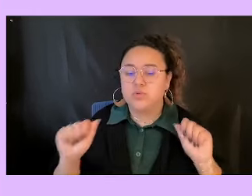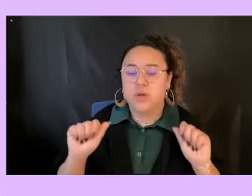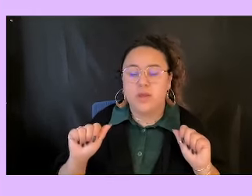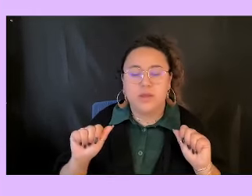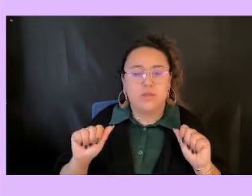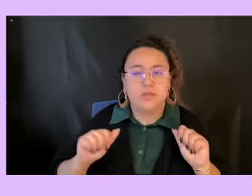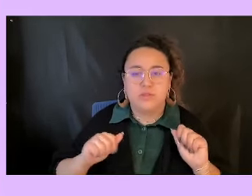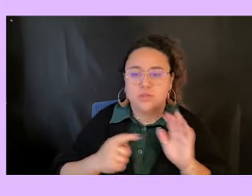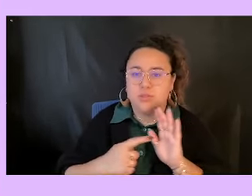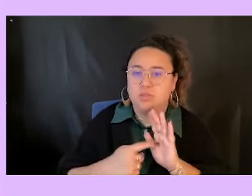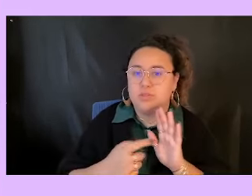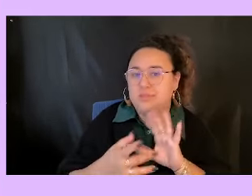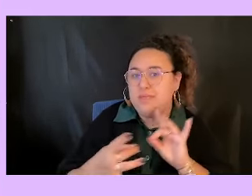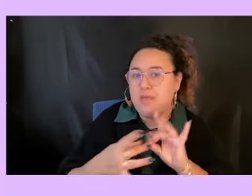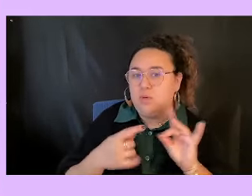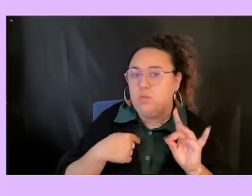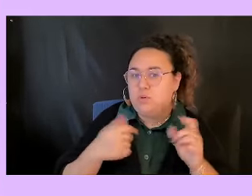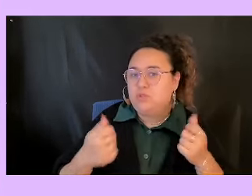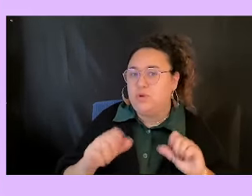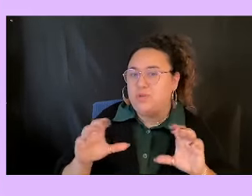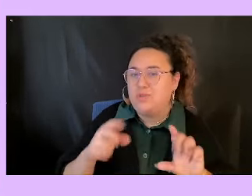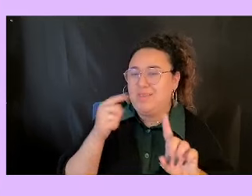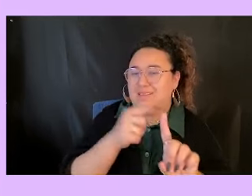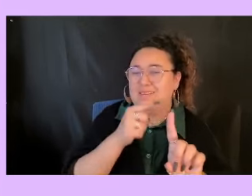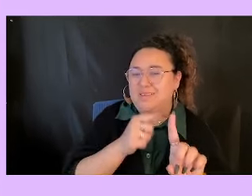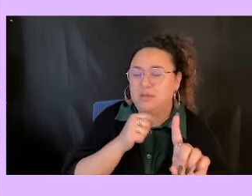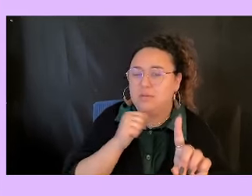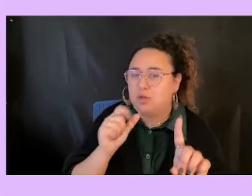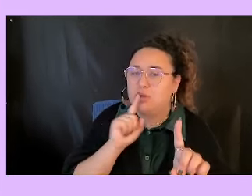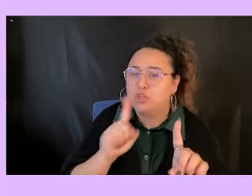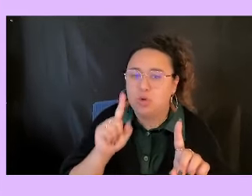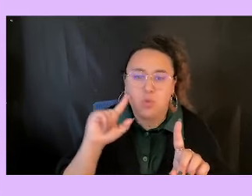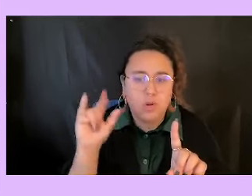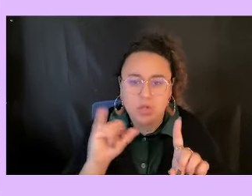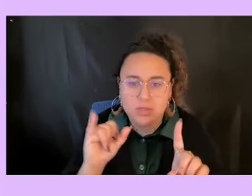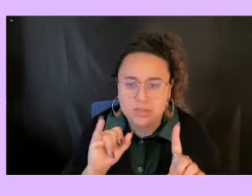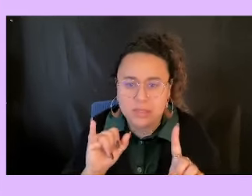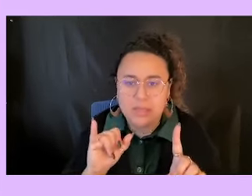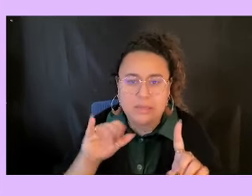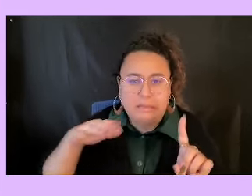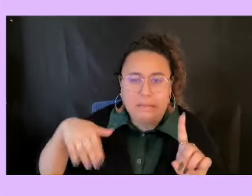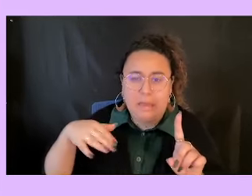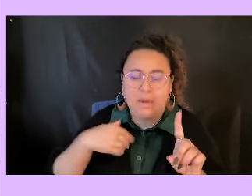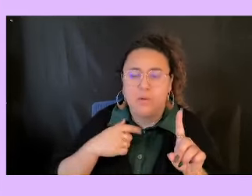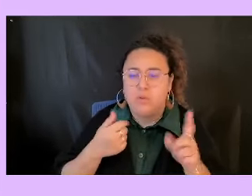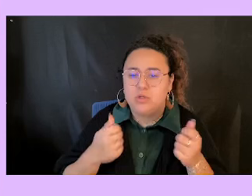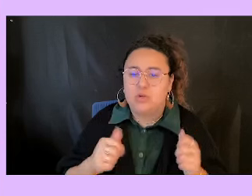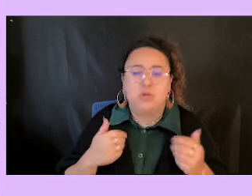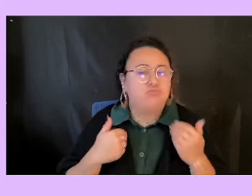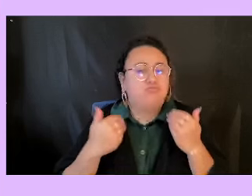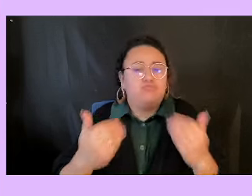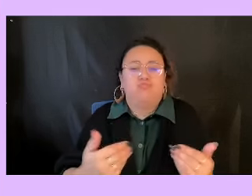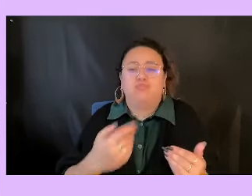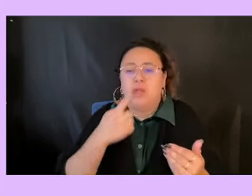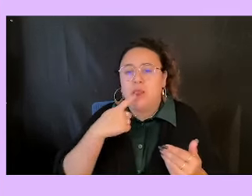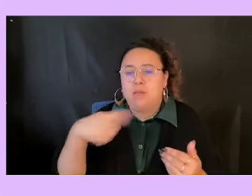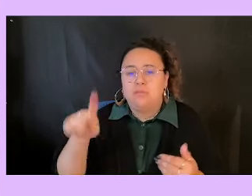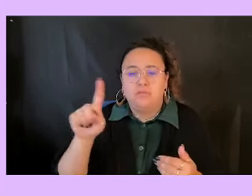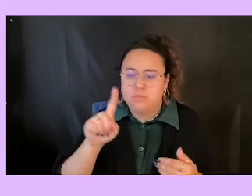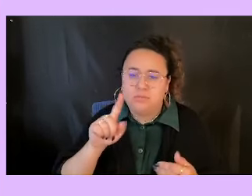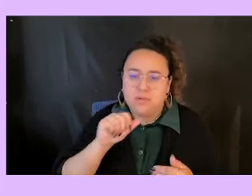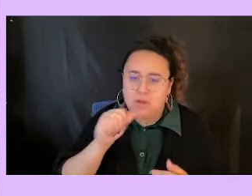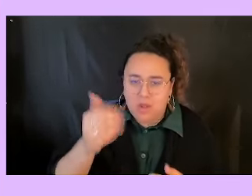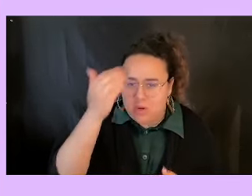articulate, well, we're trying to get to this thing. We don't know what it looks like yet, but we're going to kind of lean into not knowing and just like the tensions around that.